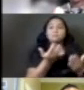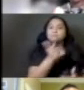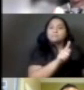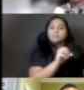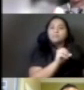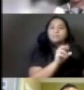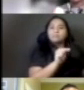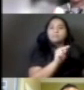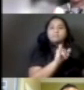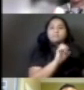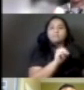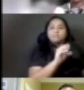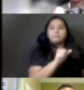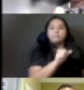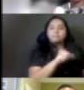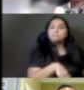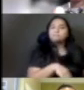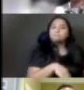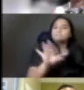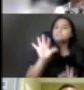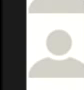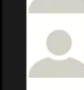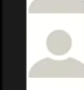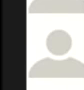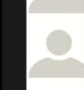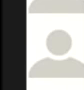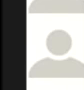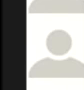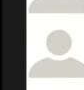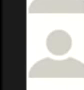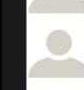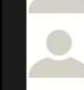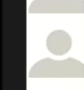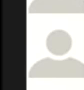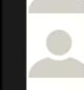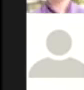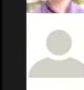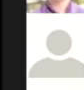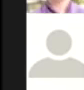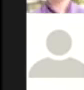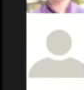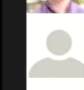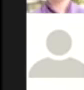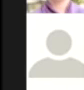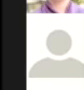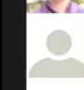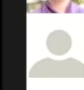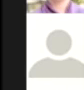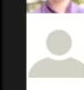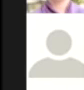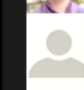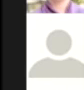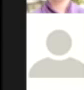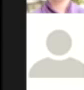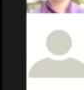Thank you, Irene. Good evening, everyone. Thank you, Irene, for the space and for inviting us to share the work that we're doing. My